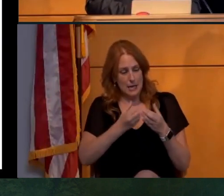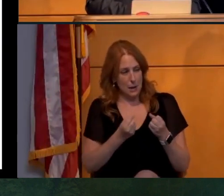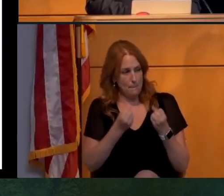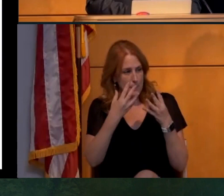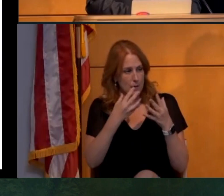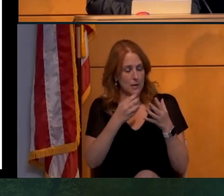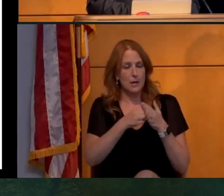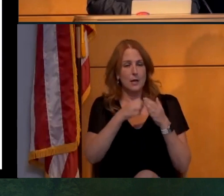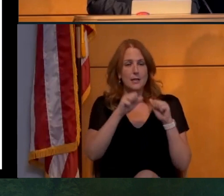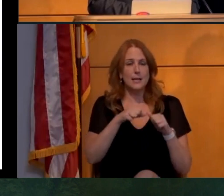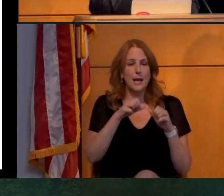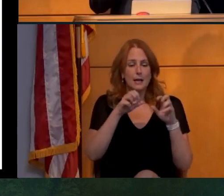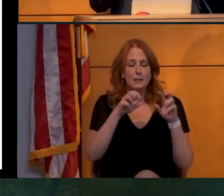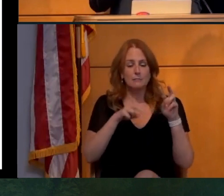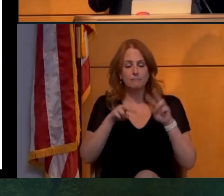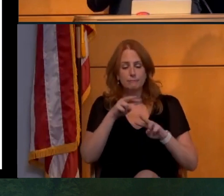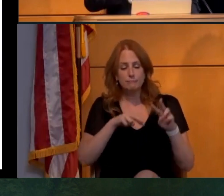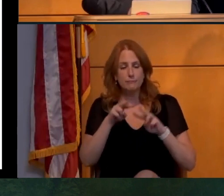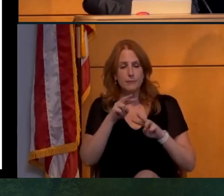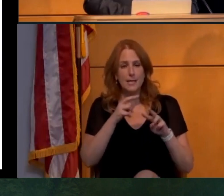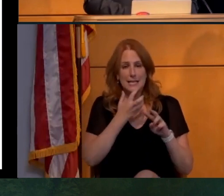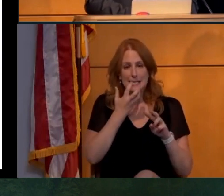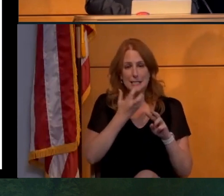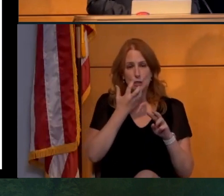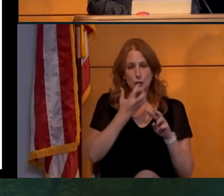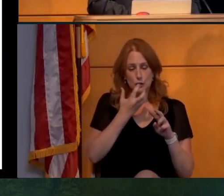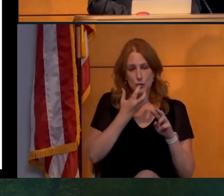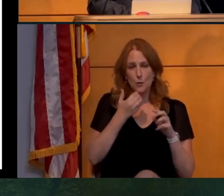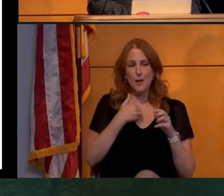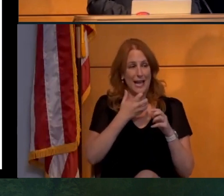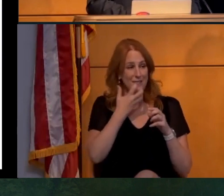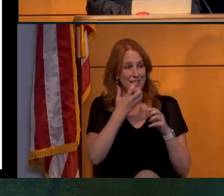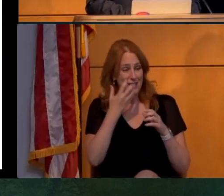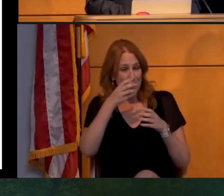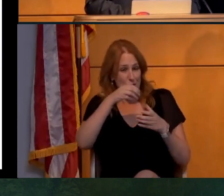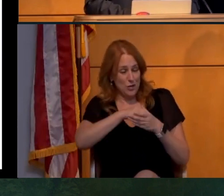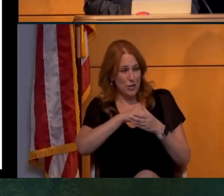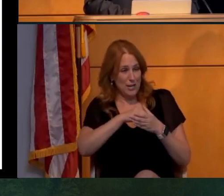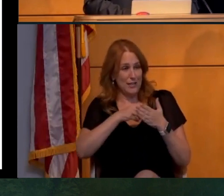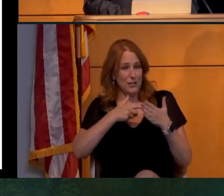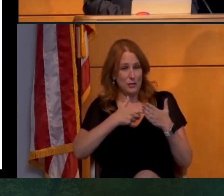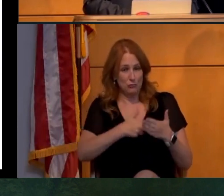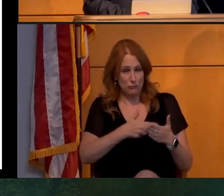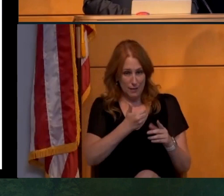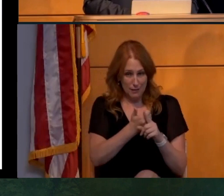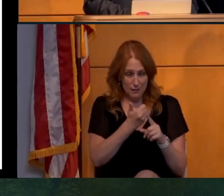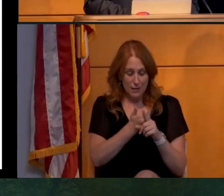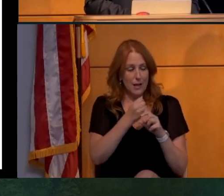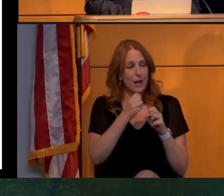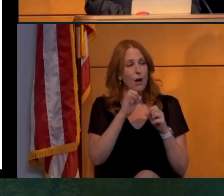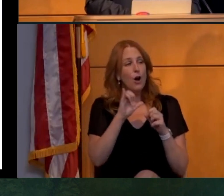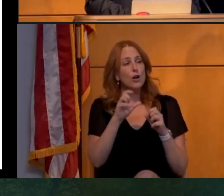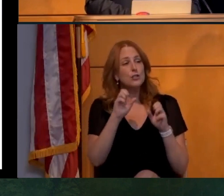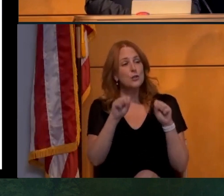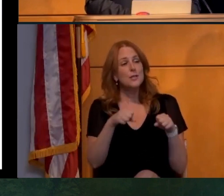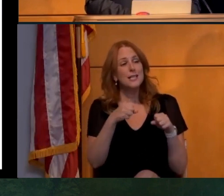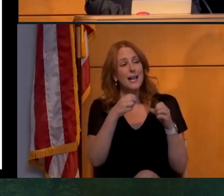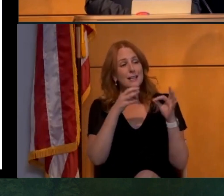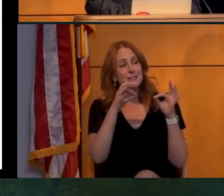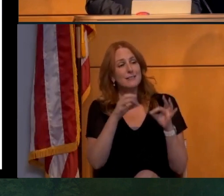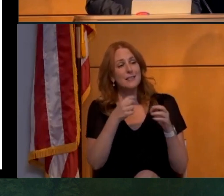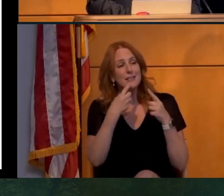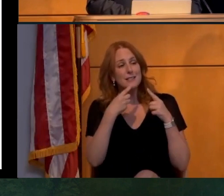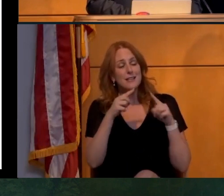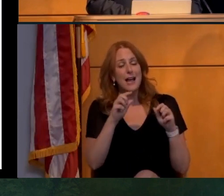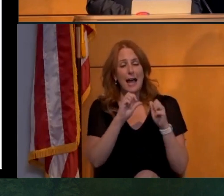thermal conductivity with an embedded heater. We have a heater in a drill. And finally, it can tell you how ice